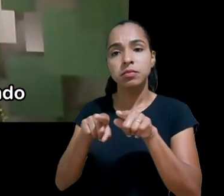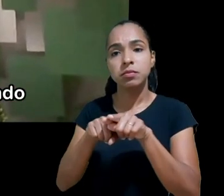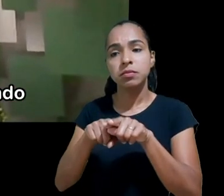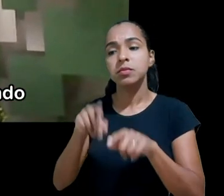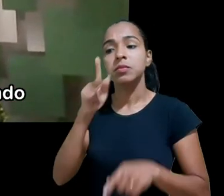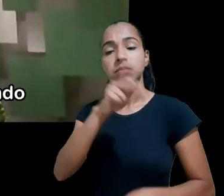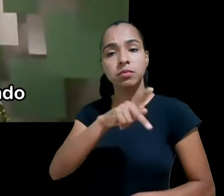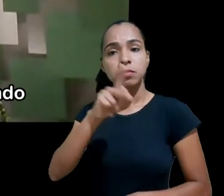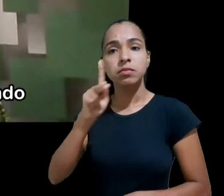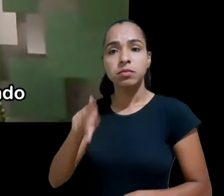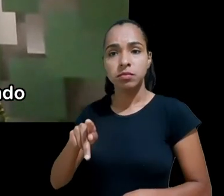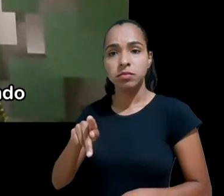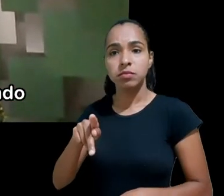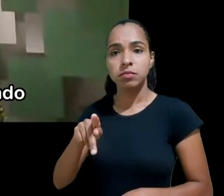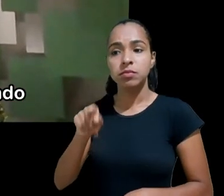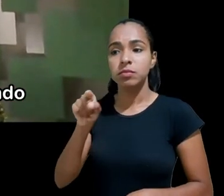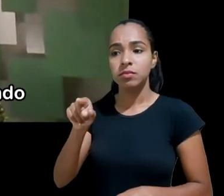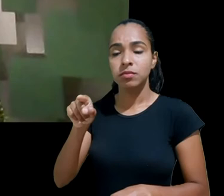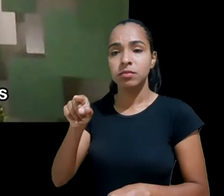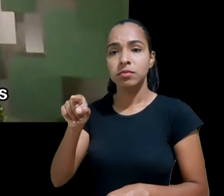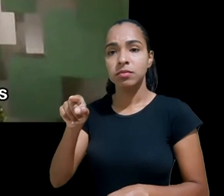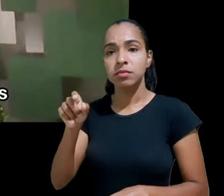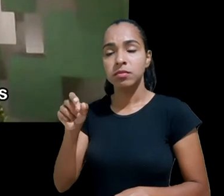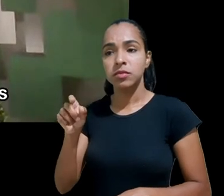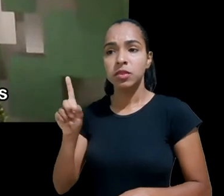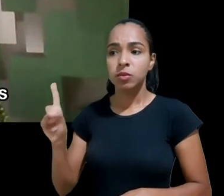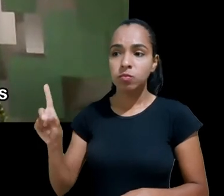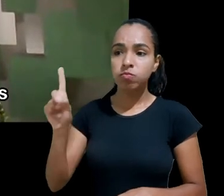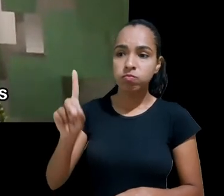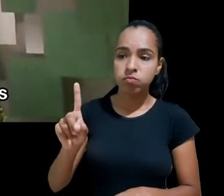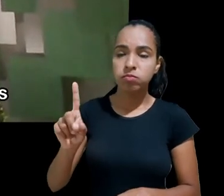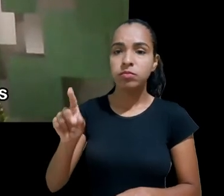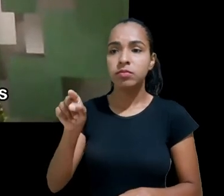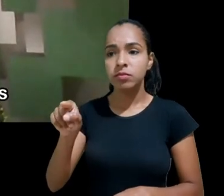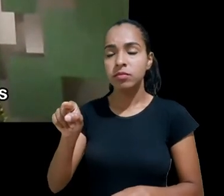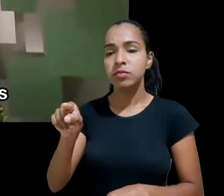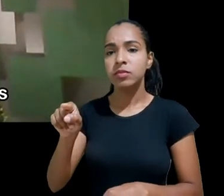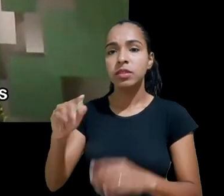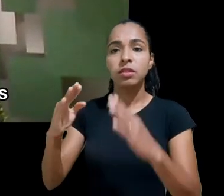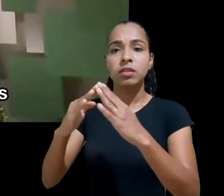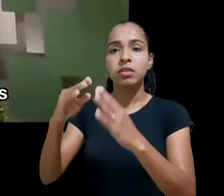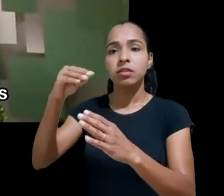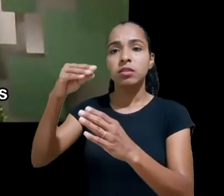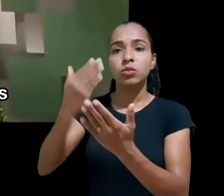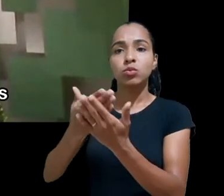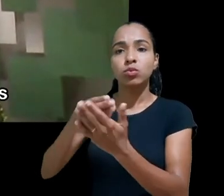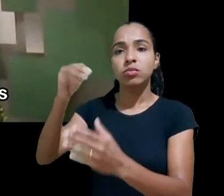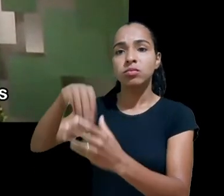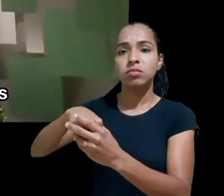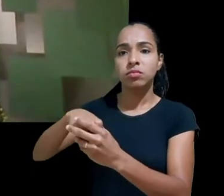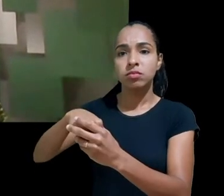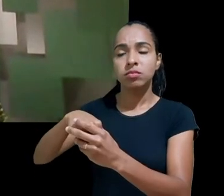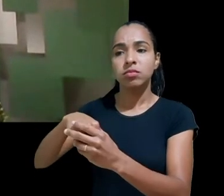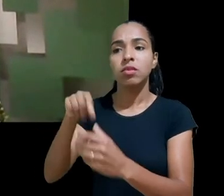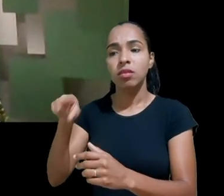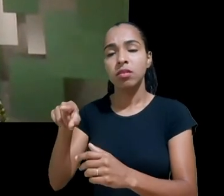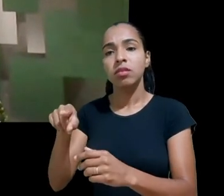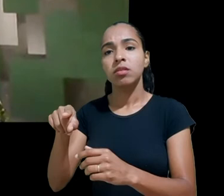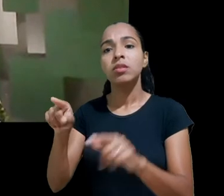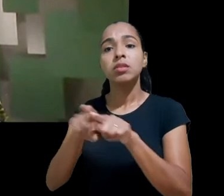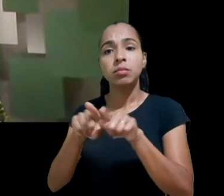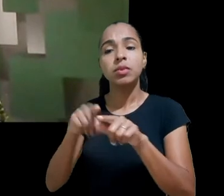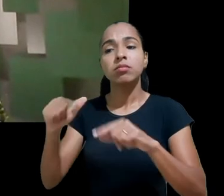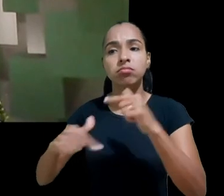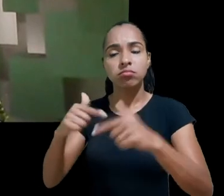to ensure that they are incorporating some of the interventions in in their lessons just so